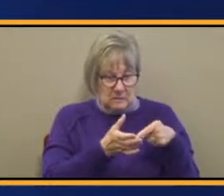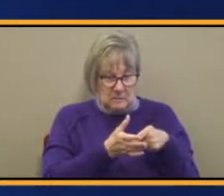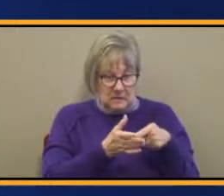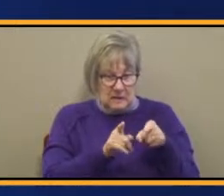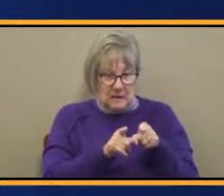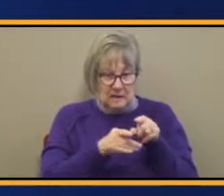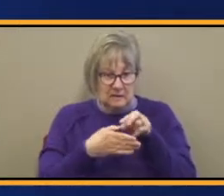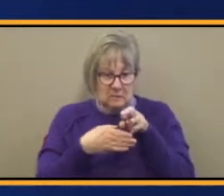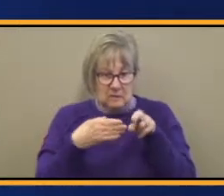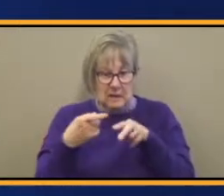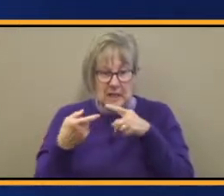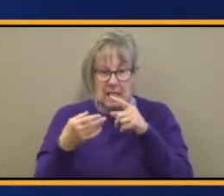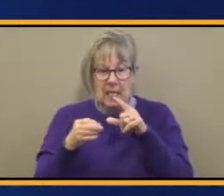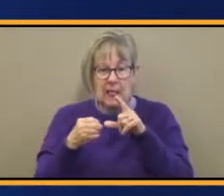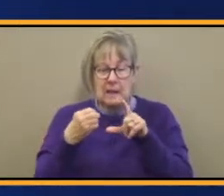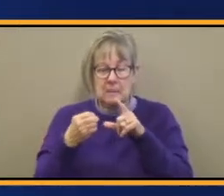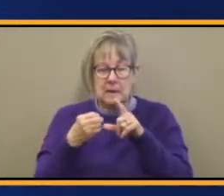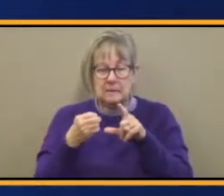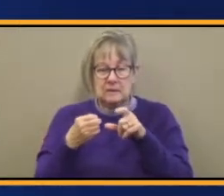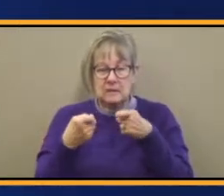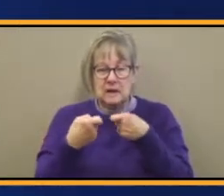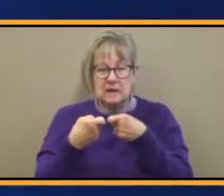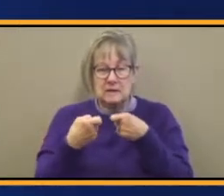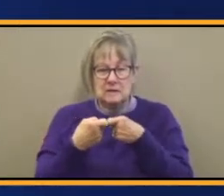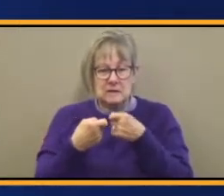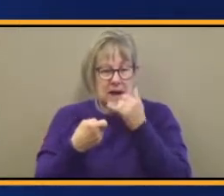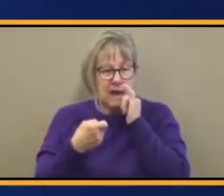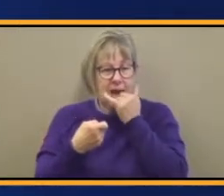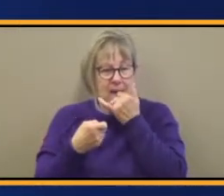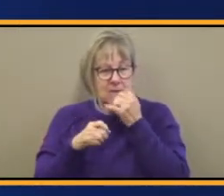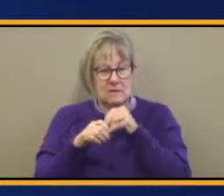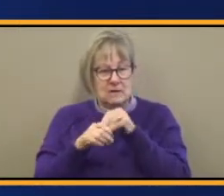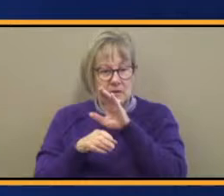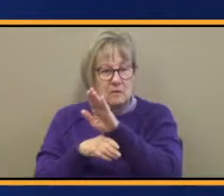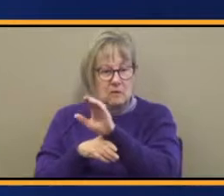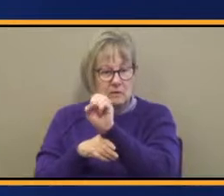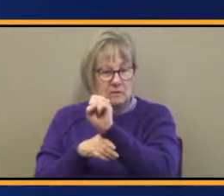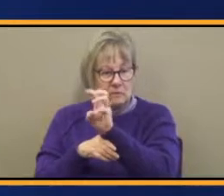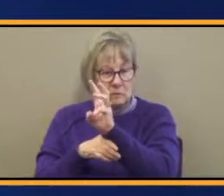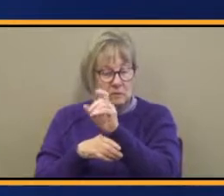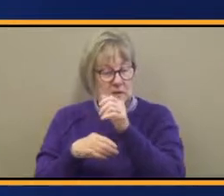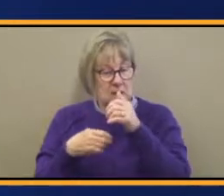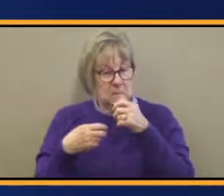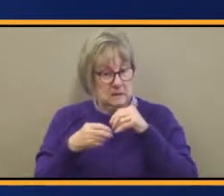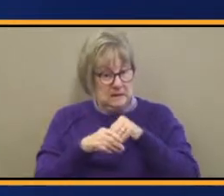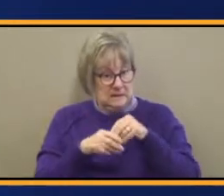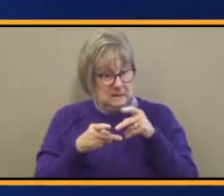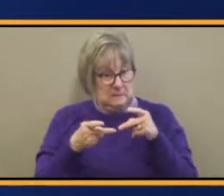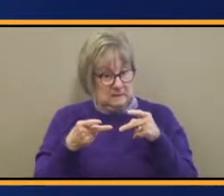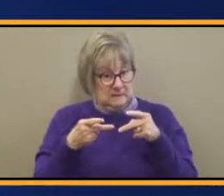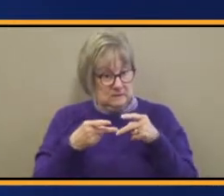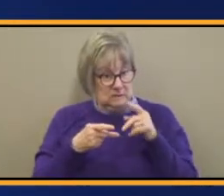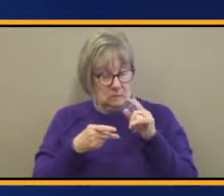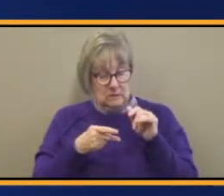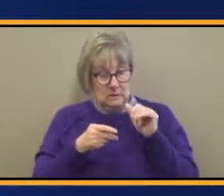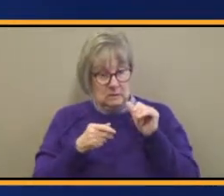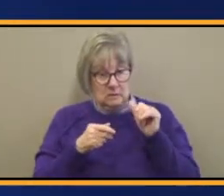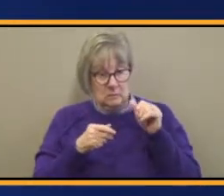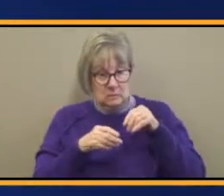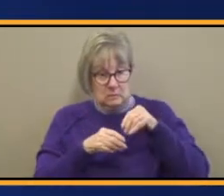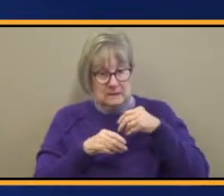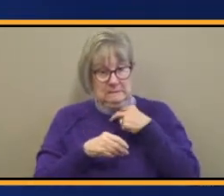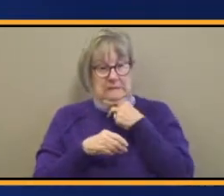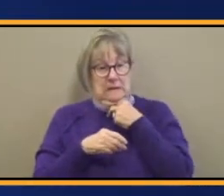of El Paso Electric's error in their software, we're going to be in a position where they're going to have a hardship and not being able to pay back. So are you